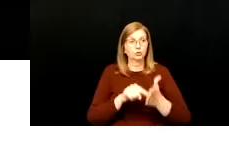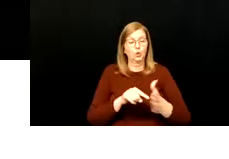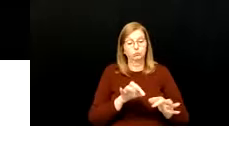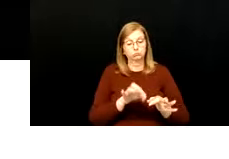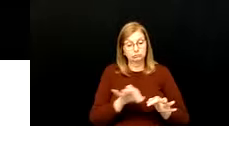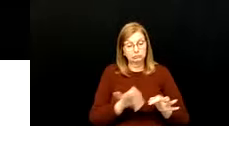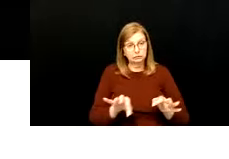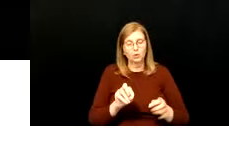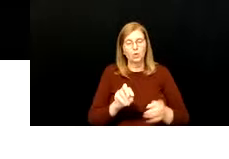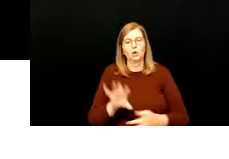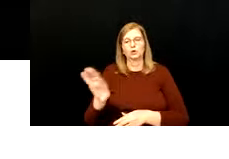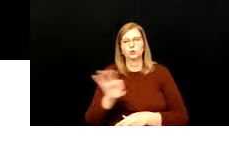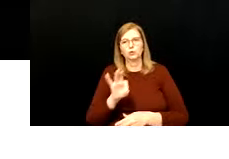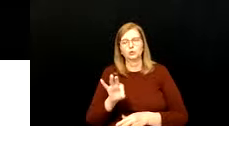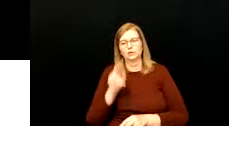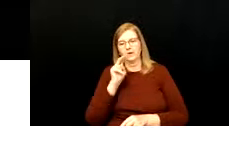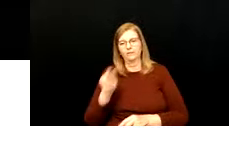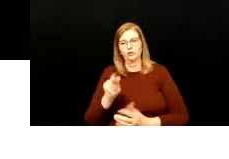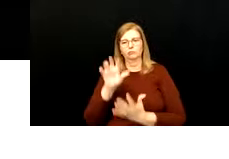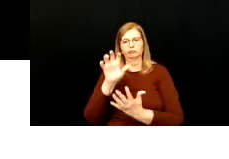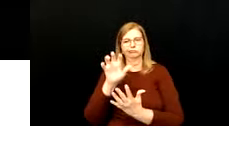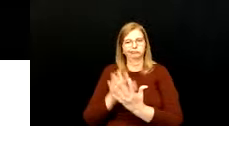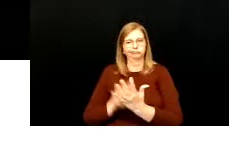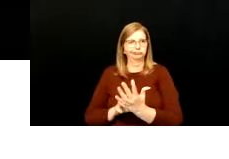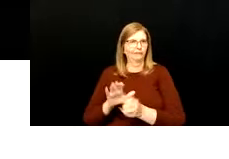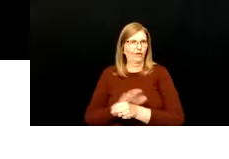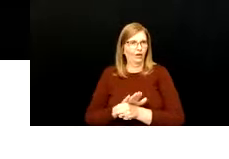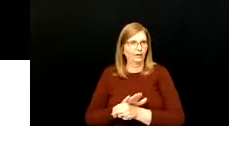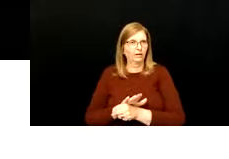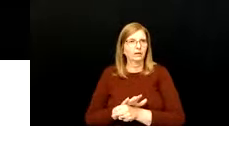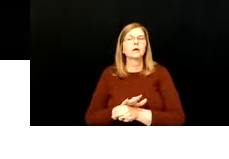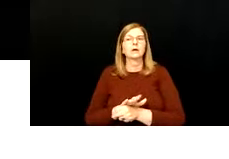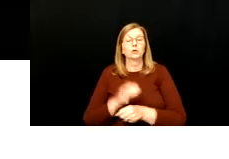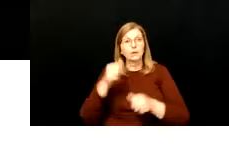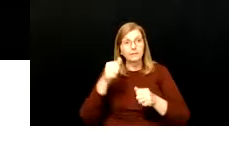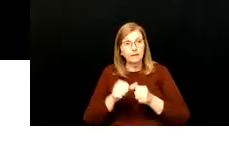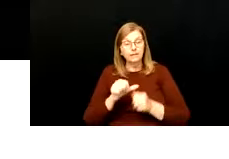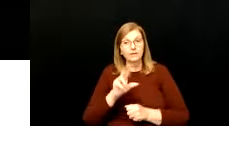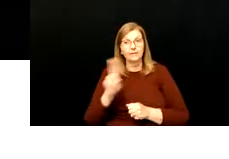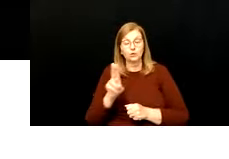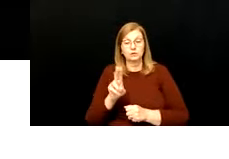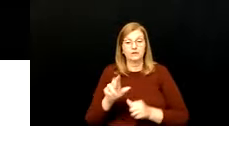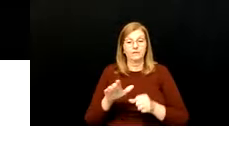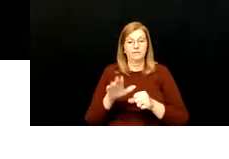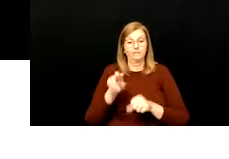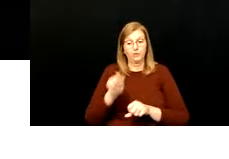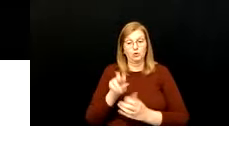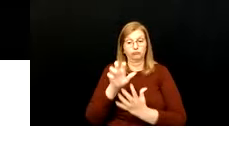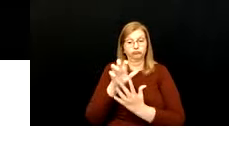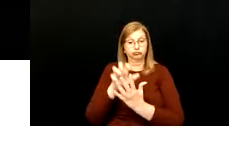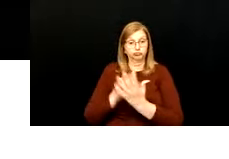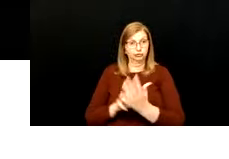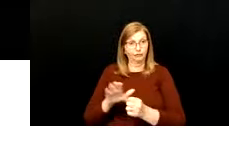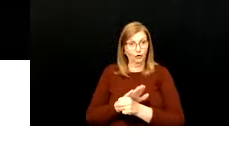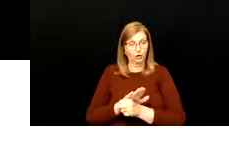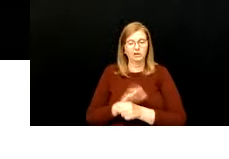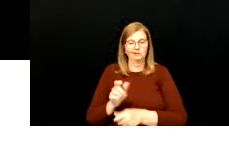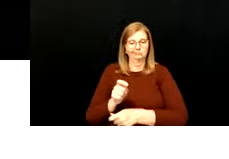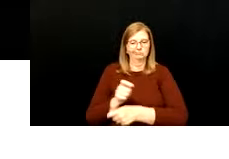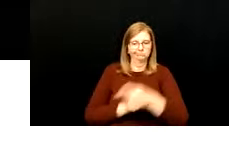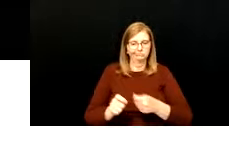you can choose view full transcript. And remember, if you're using the view full transcript mode, this takes place in the